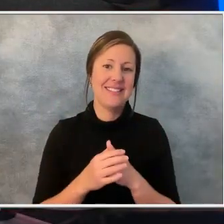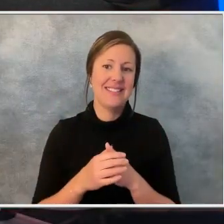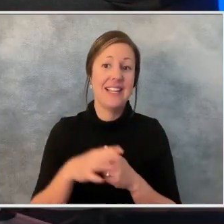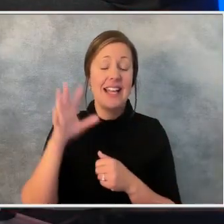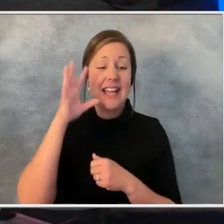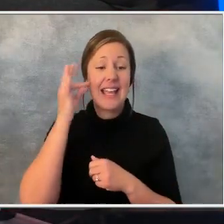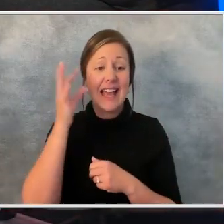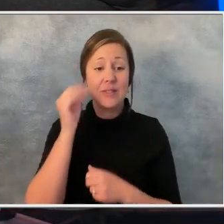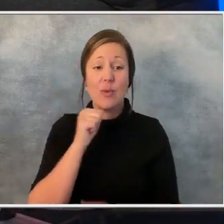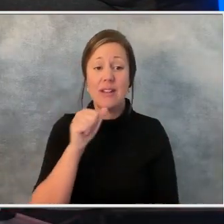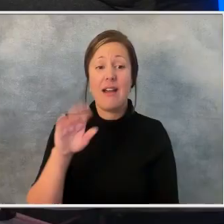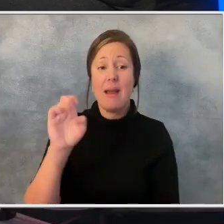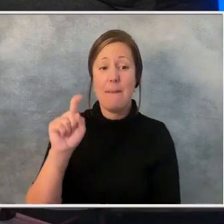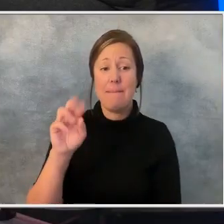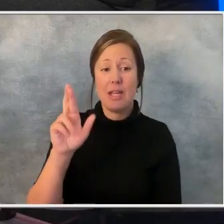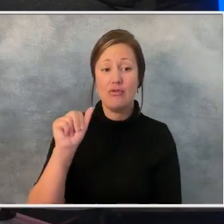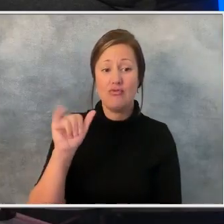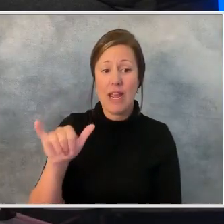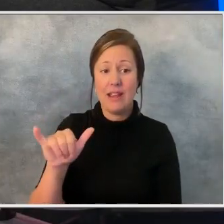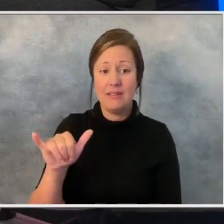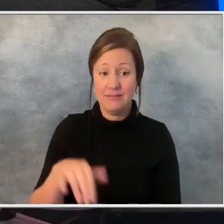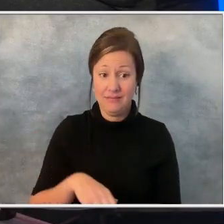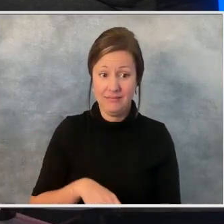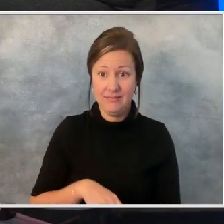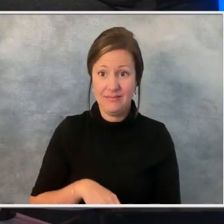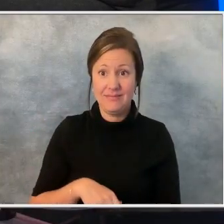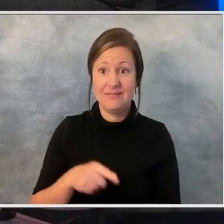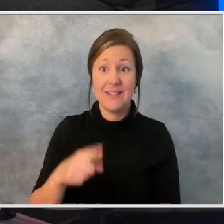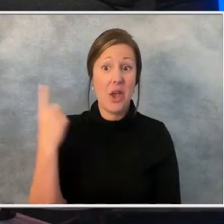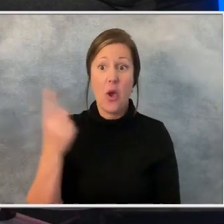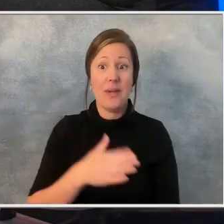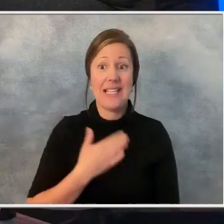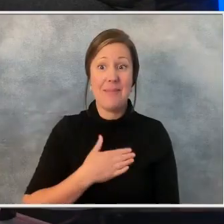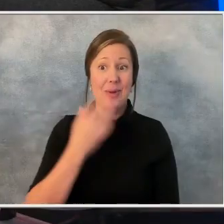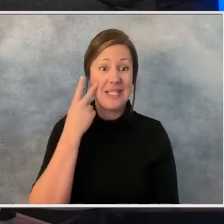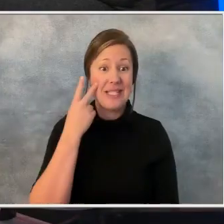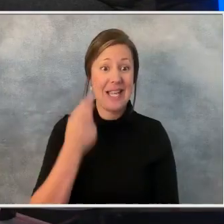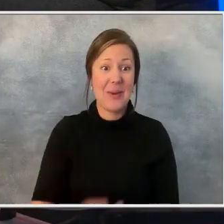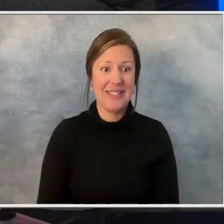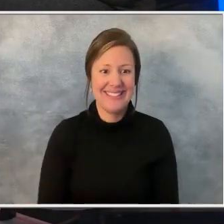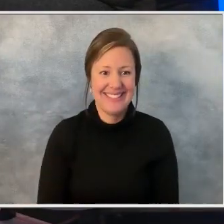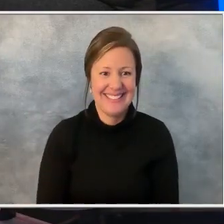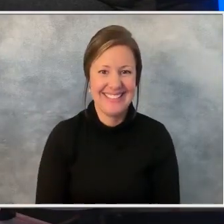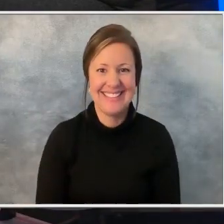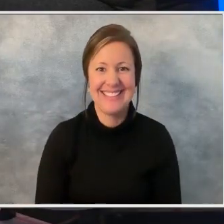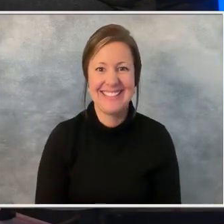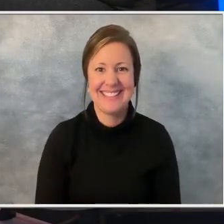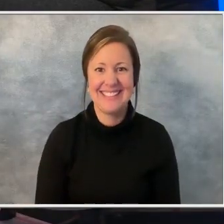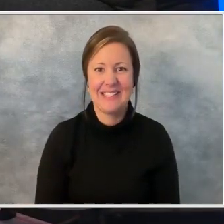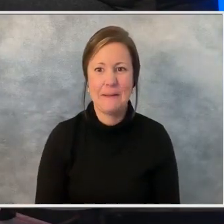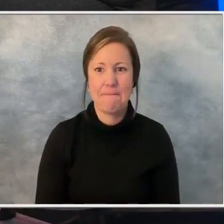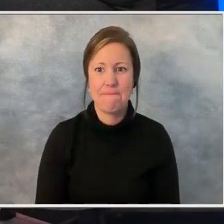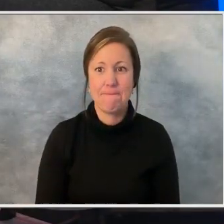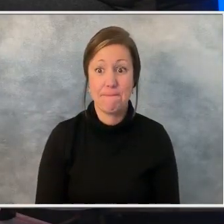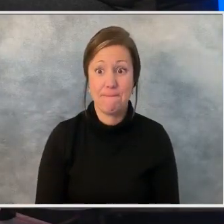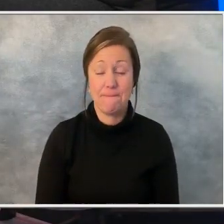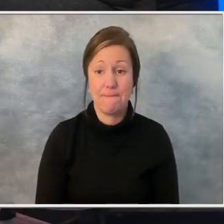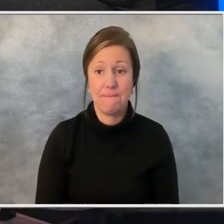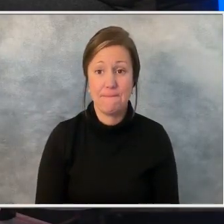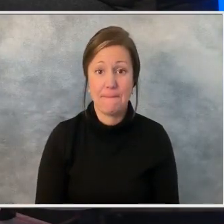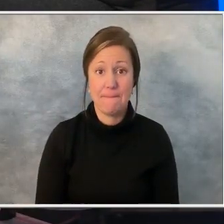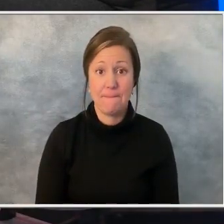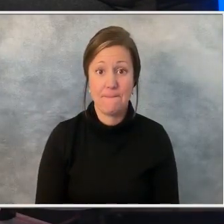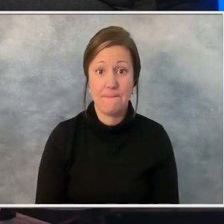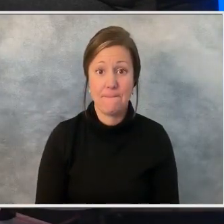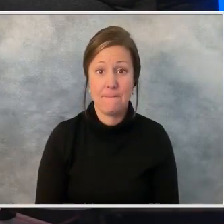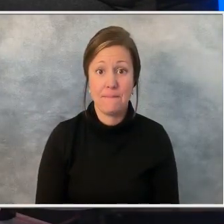your pets will never be mad at you. Correct. They're always happy to see you. Yeah. Up next we have, I'm Canadian. Oh, yeah. what part of Canada No, are you from? we